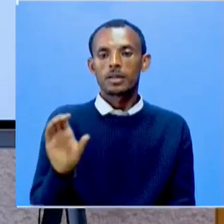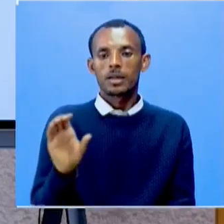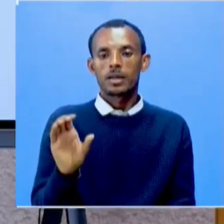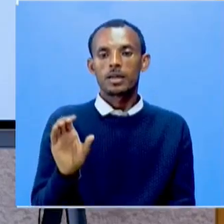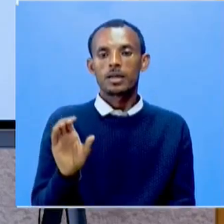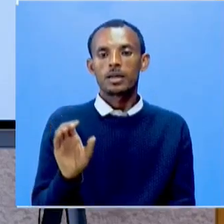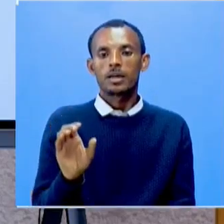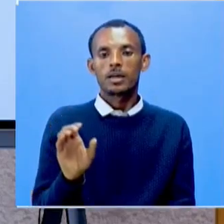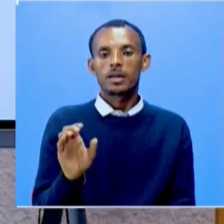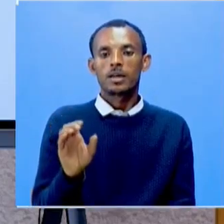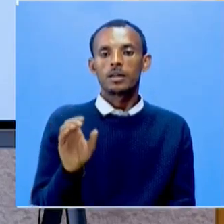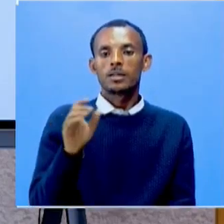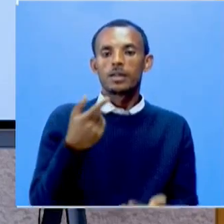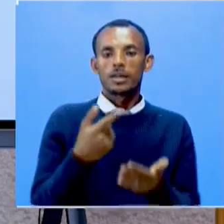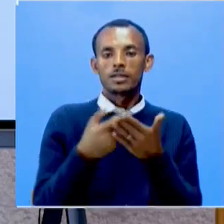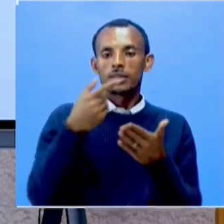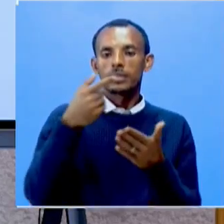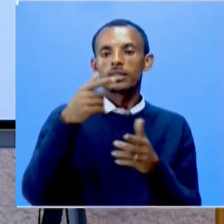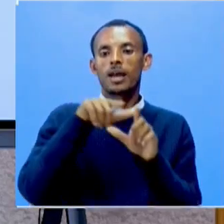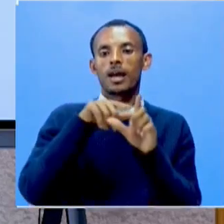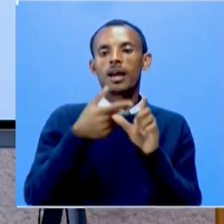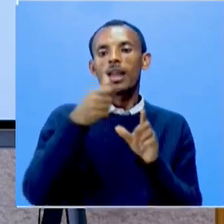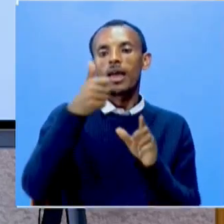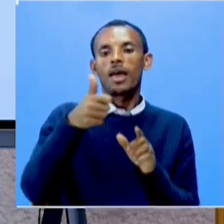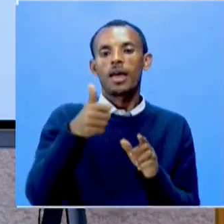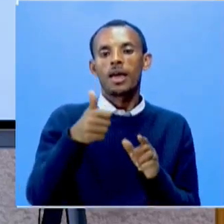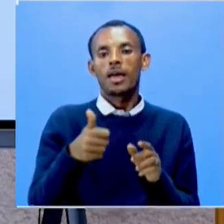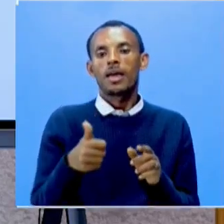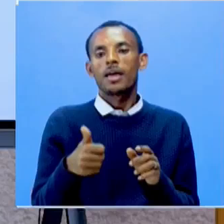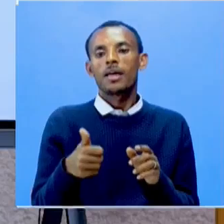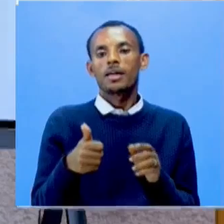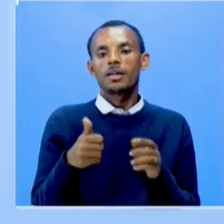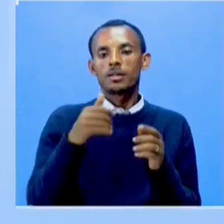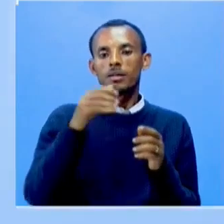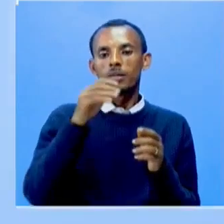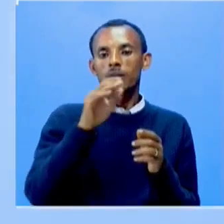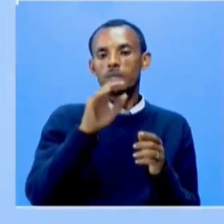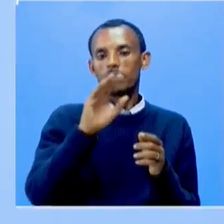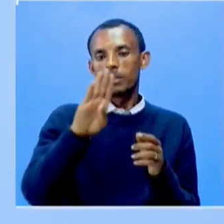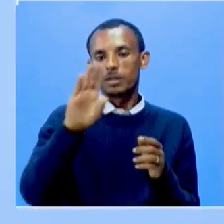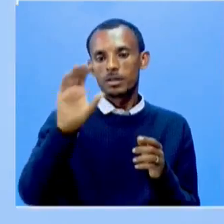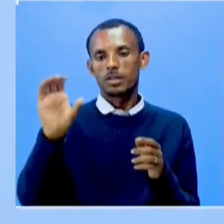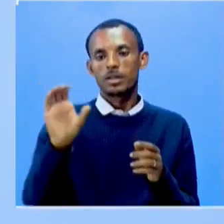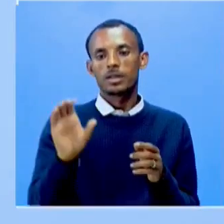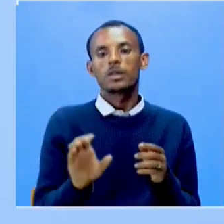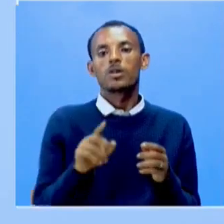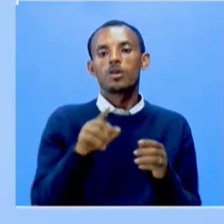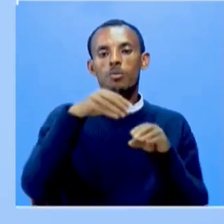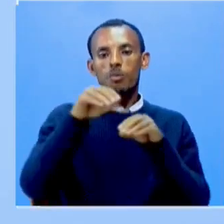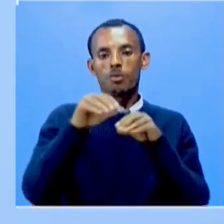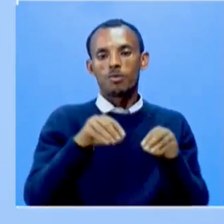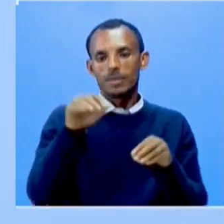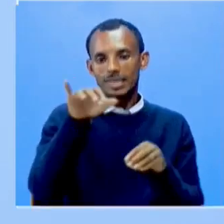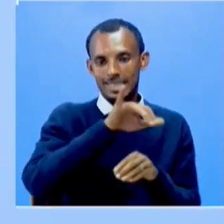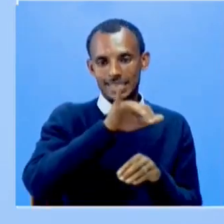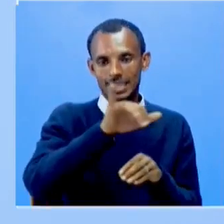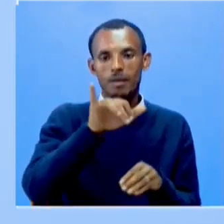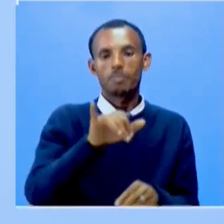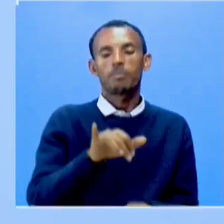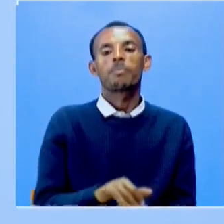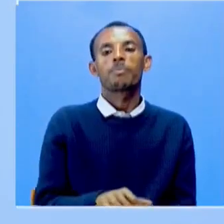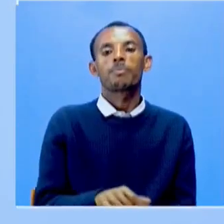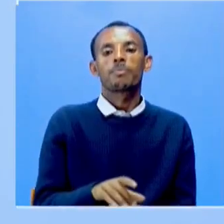ABC. From this angle to this mark to this one. So you move in the same order for this